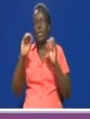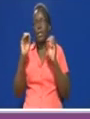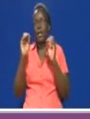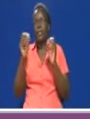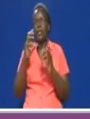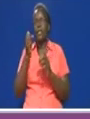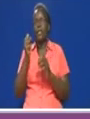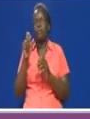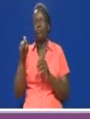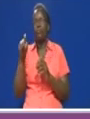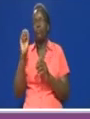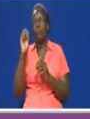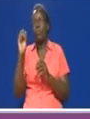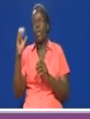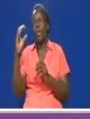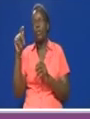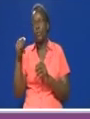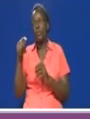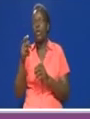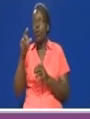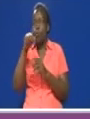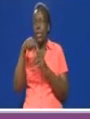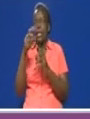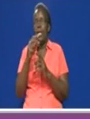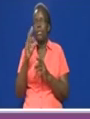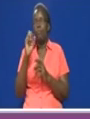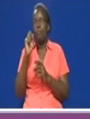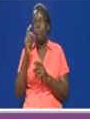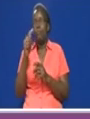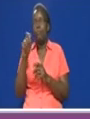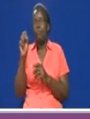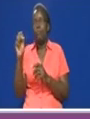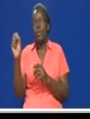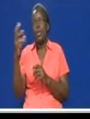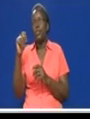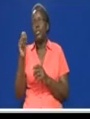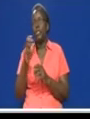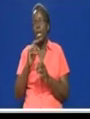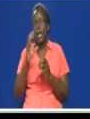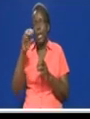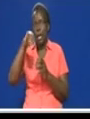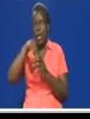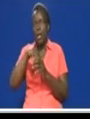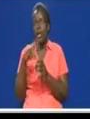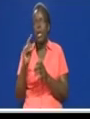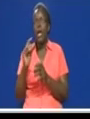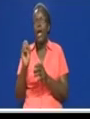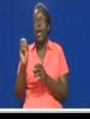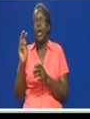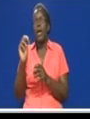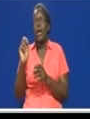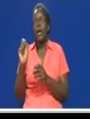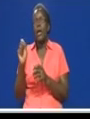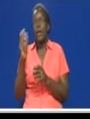speech is in the direct speech, then we quote the exact words of the